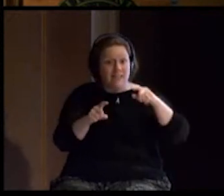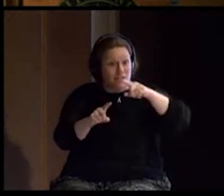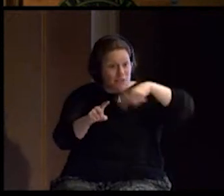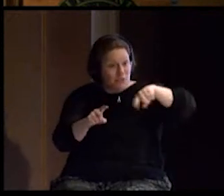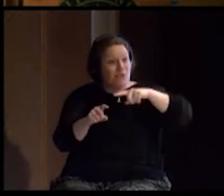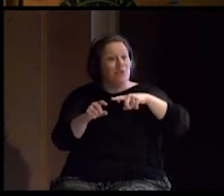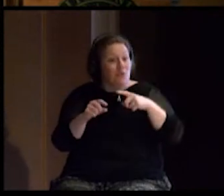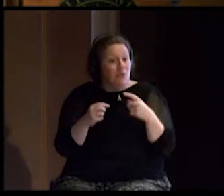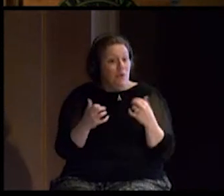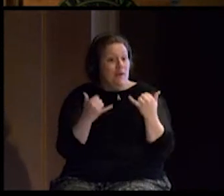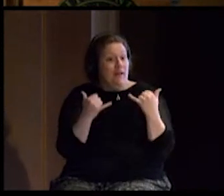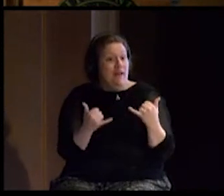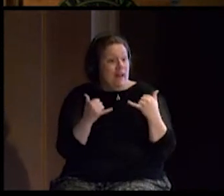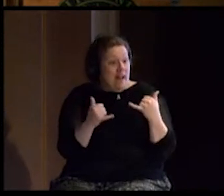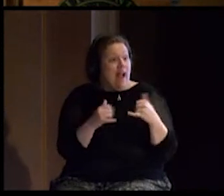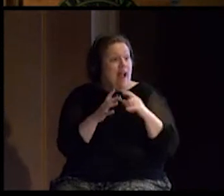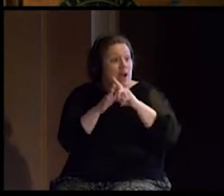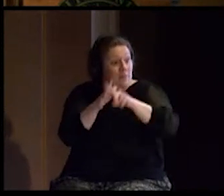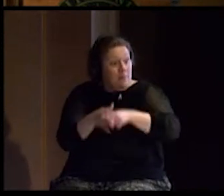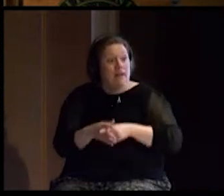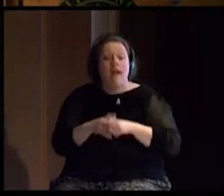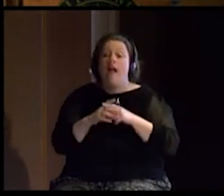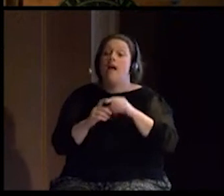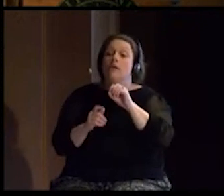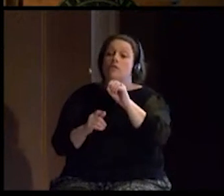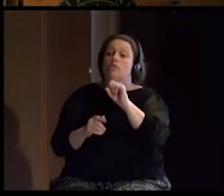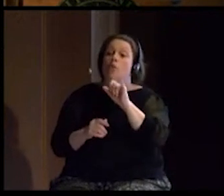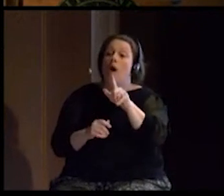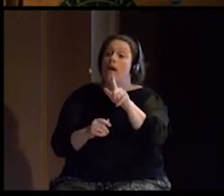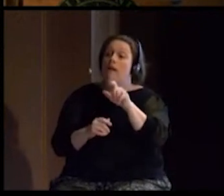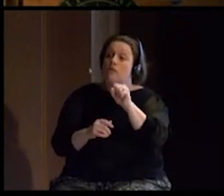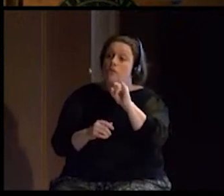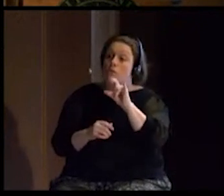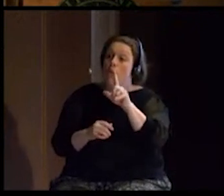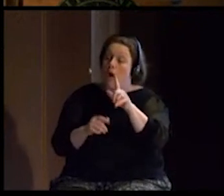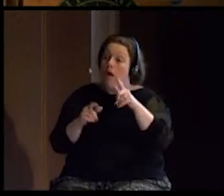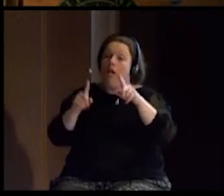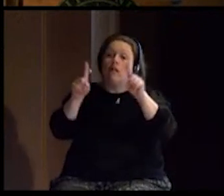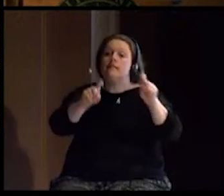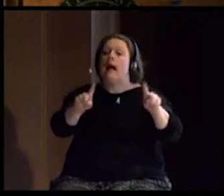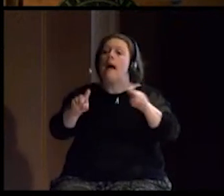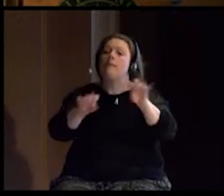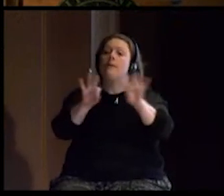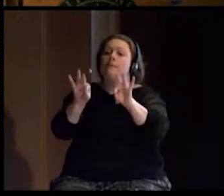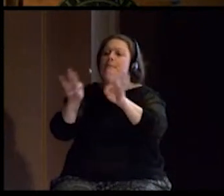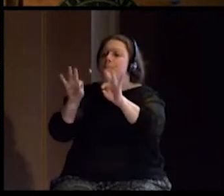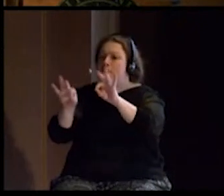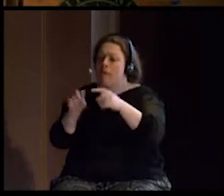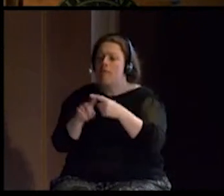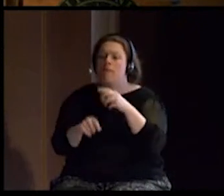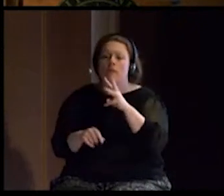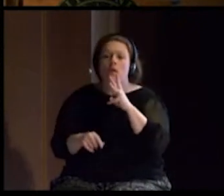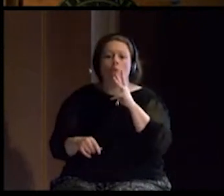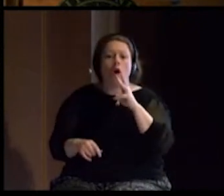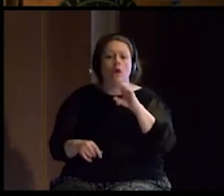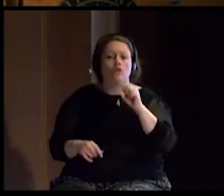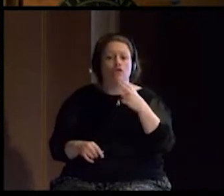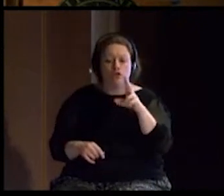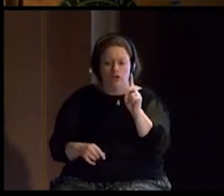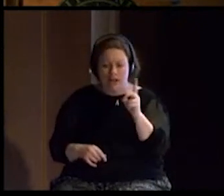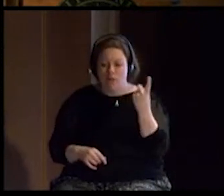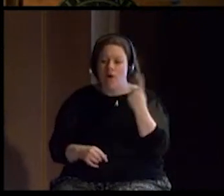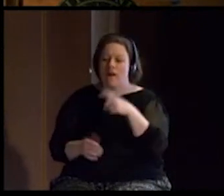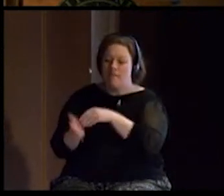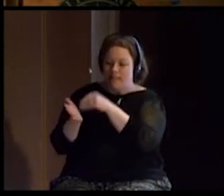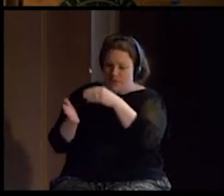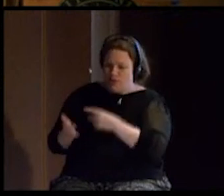now began sampling soils throughout the watershed, throughout different habitats. Here, one of my students, Anna